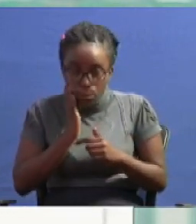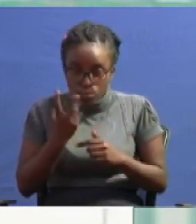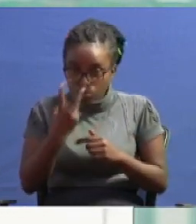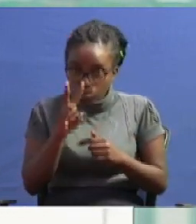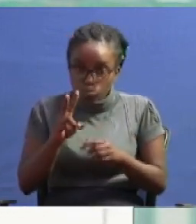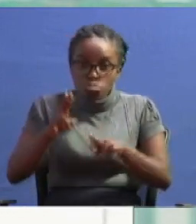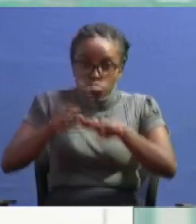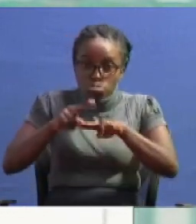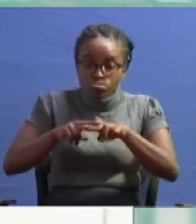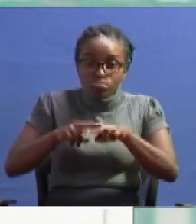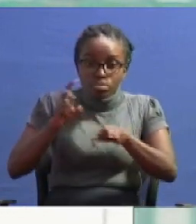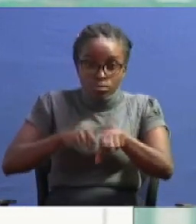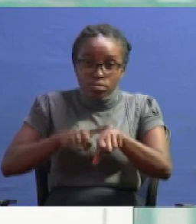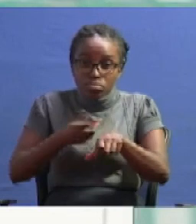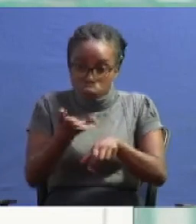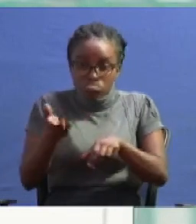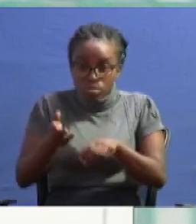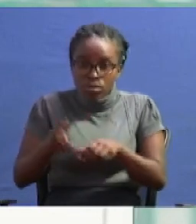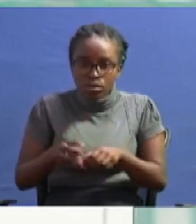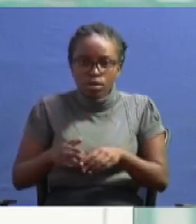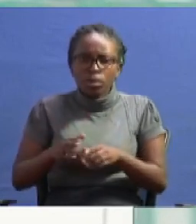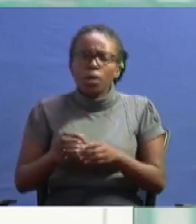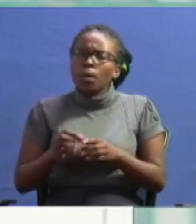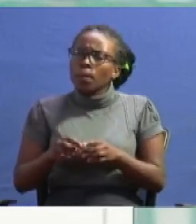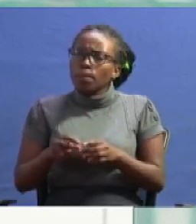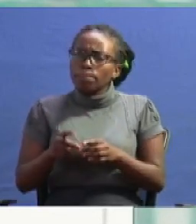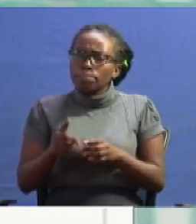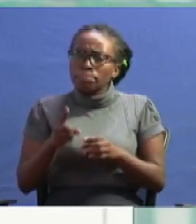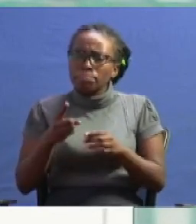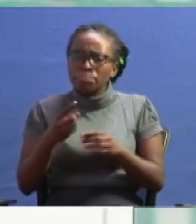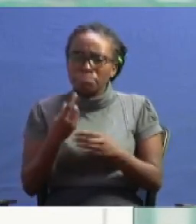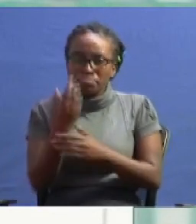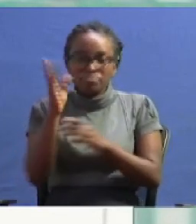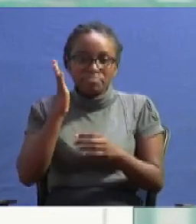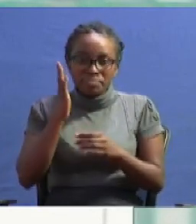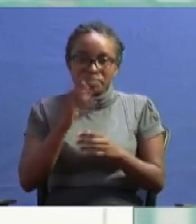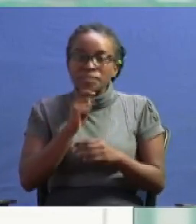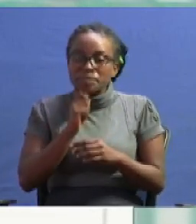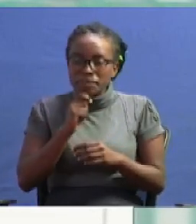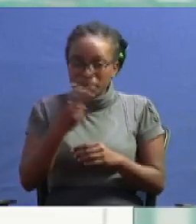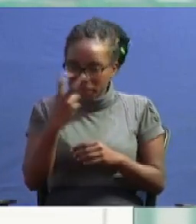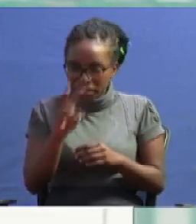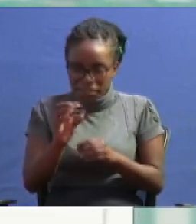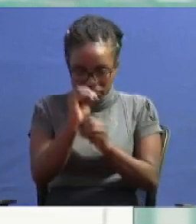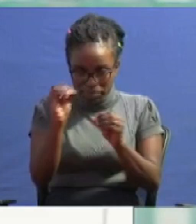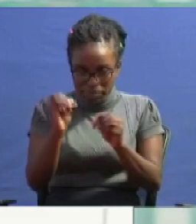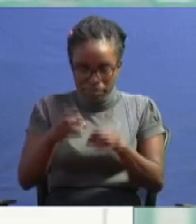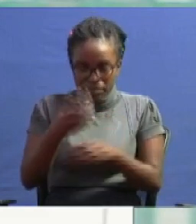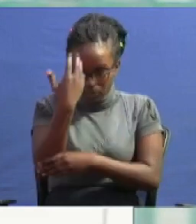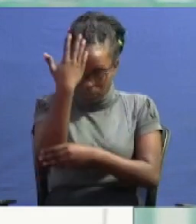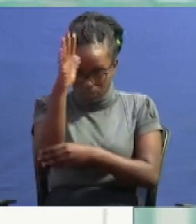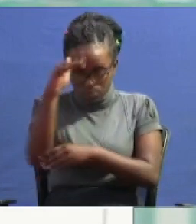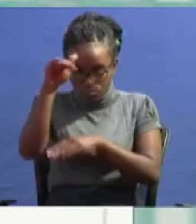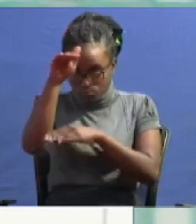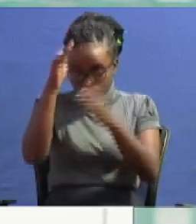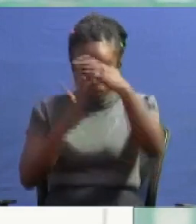tree. And now they're starting to see, what Uhuru Kenyatta was warning them against. So they feel that they have wronged him.